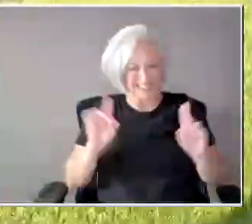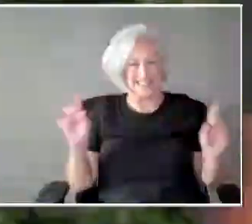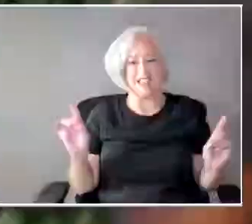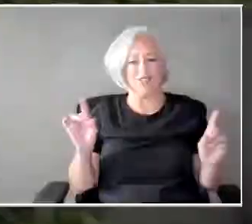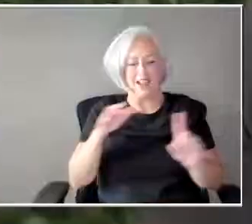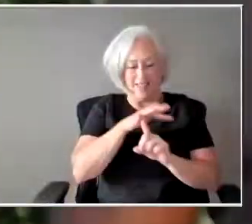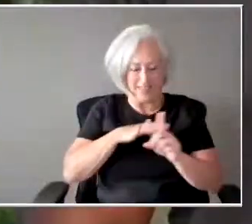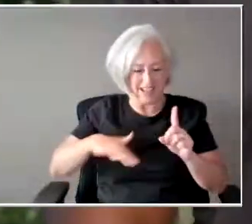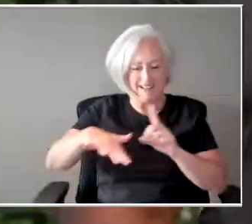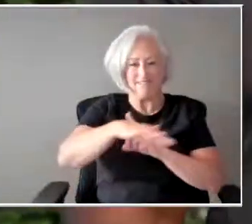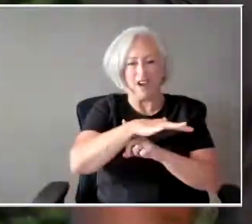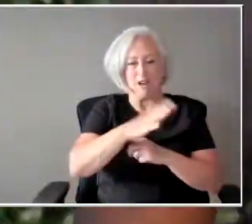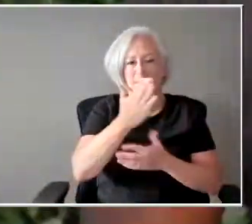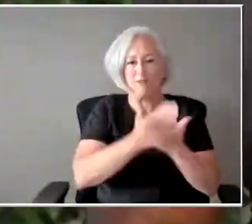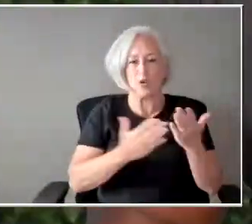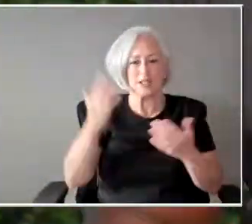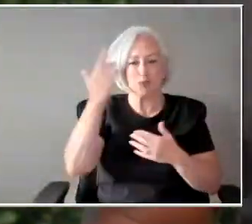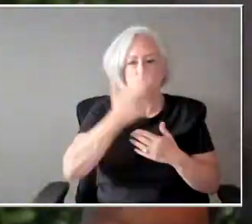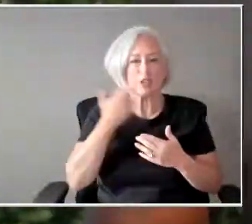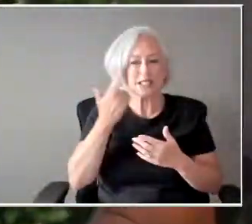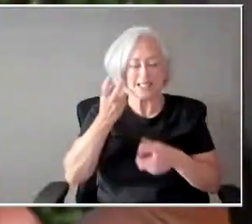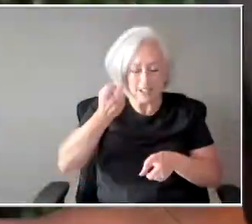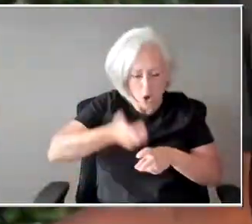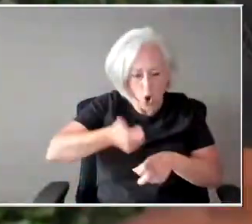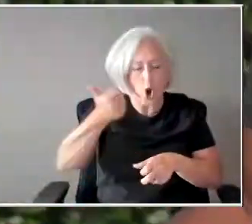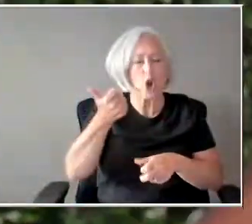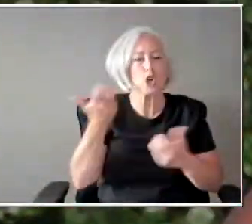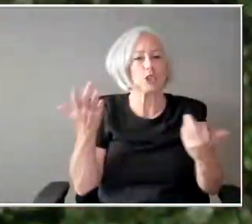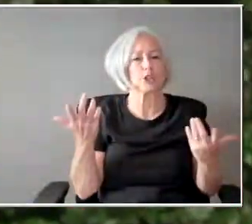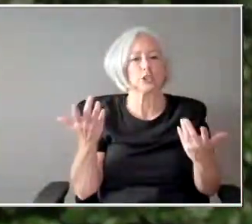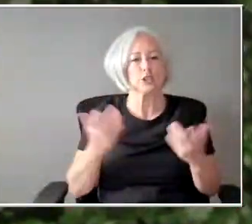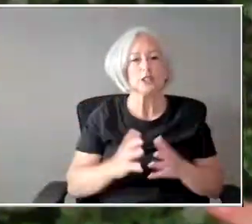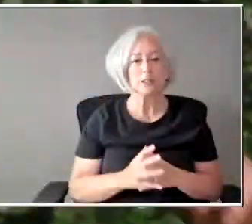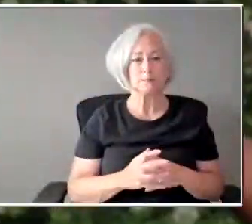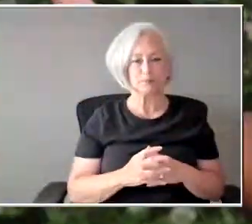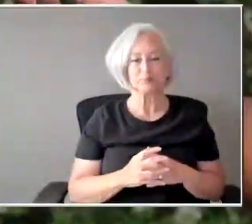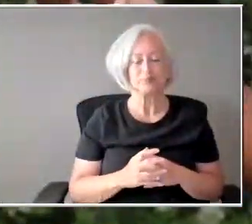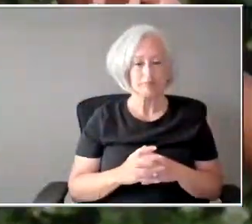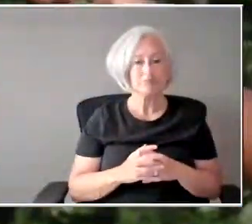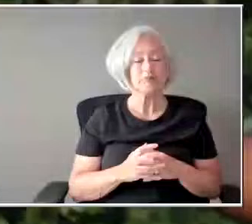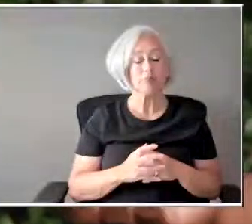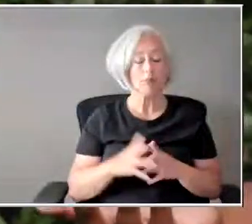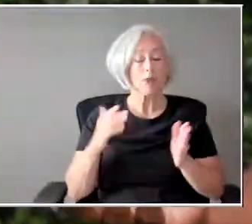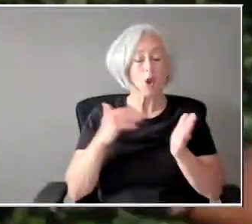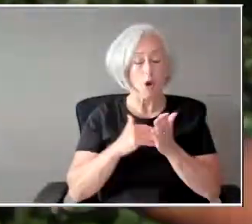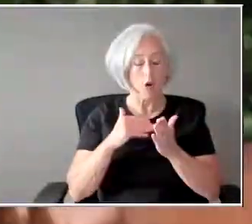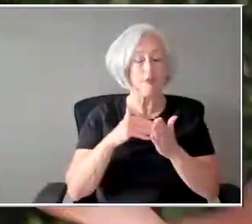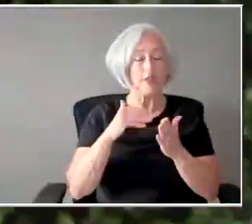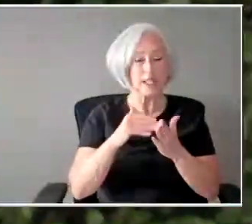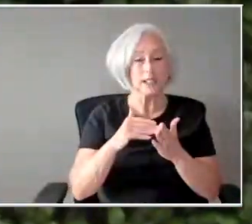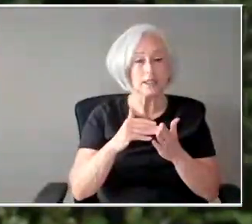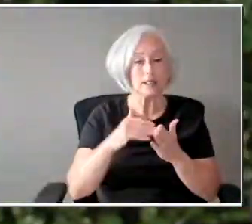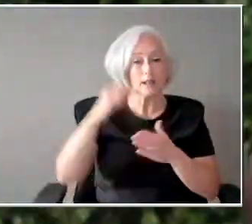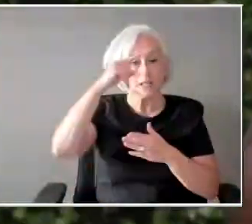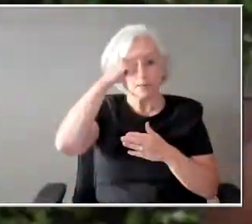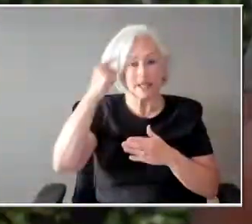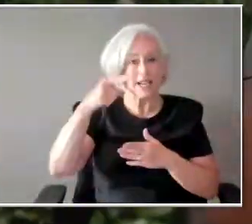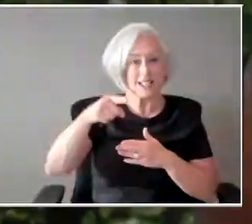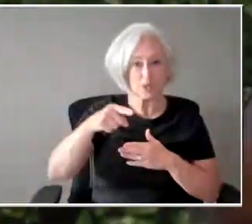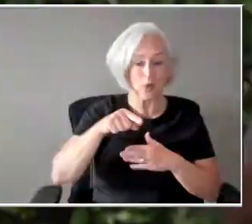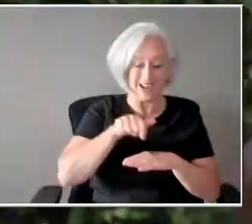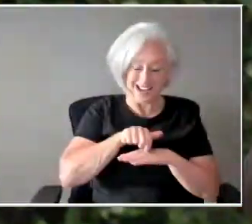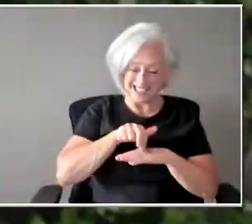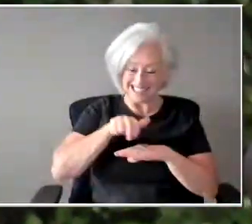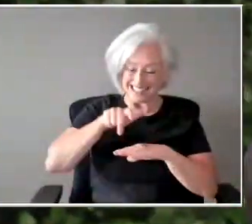you for some reason just feels a lot harder. Why is that? Well, a lot of times it's because when you're walking upstairs, you're trying to get from